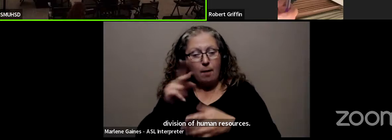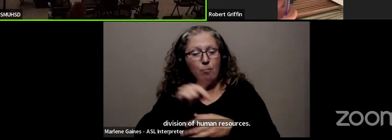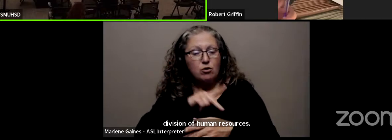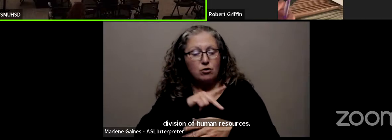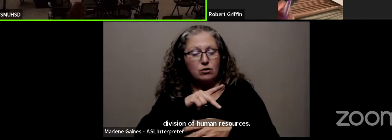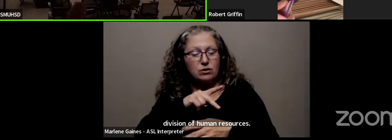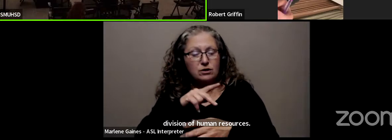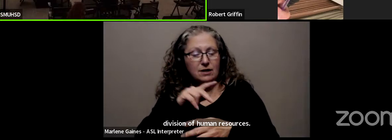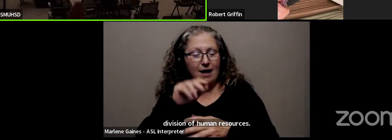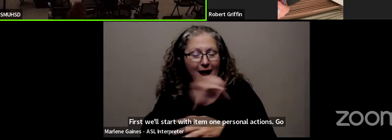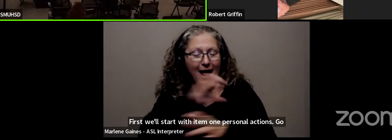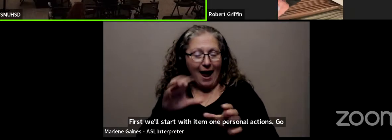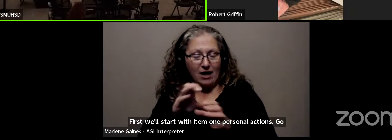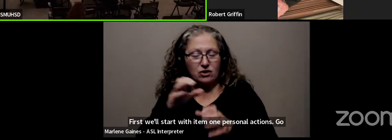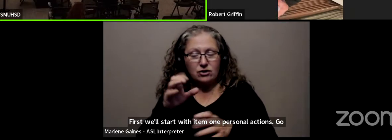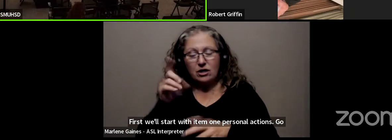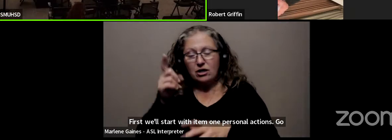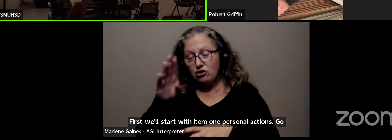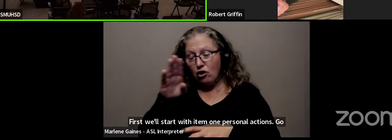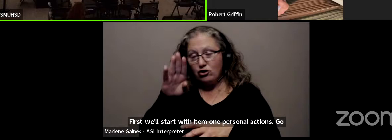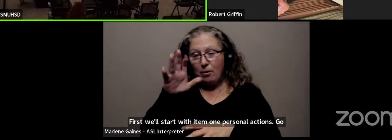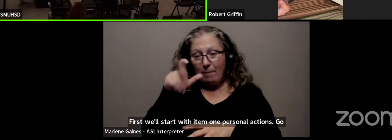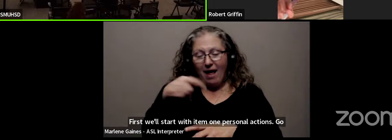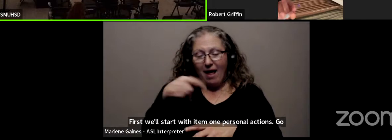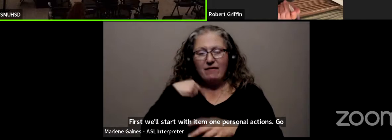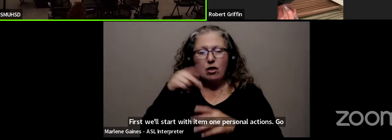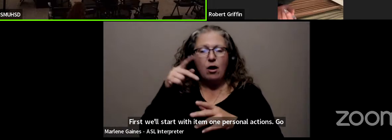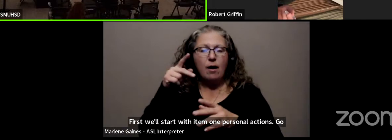Dr. Black. Thank you. We have the personnel consent agenda, and